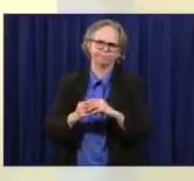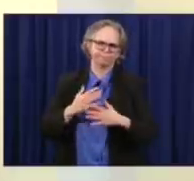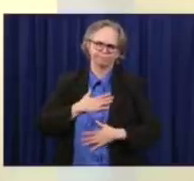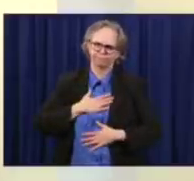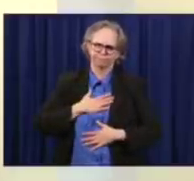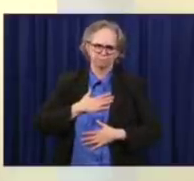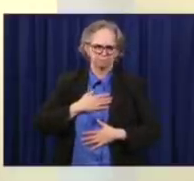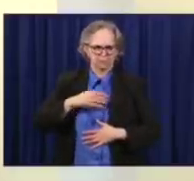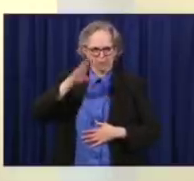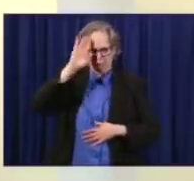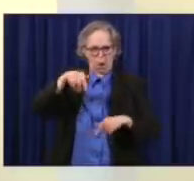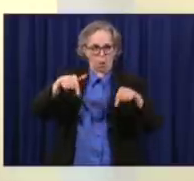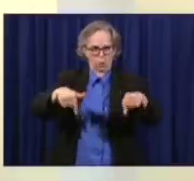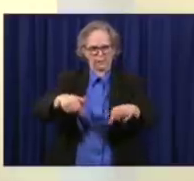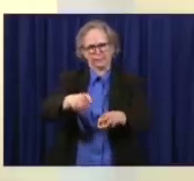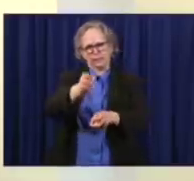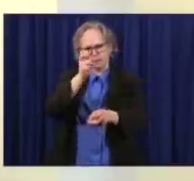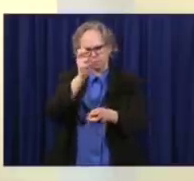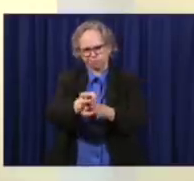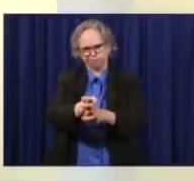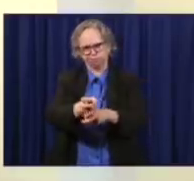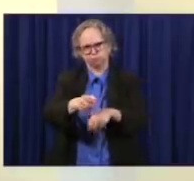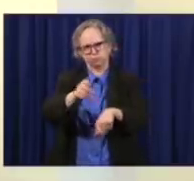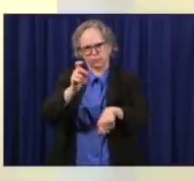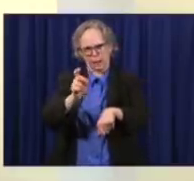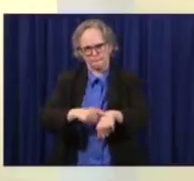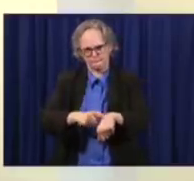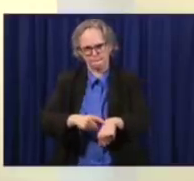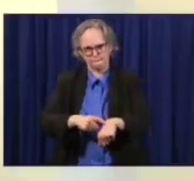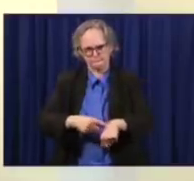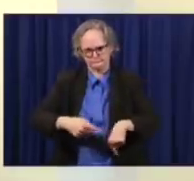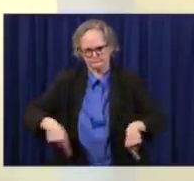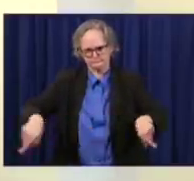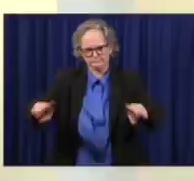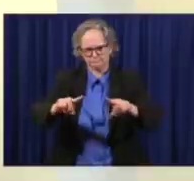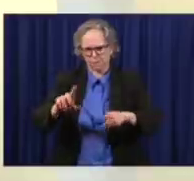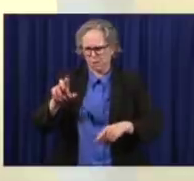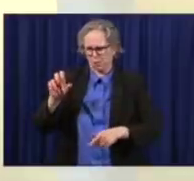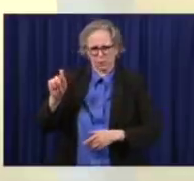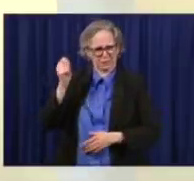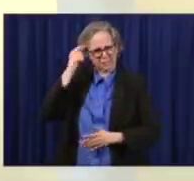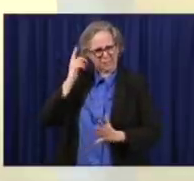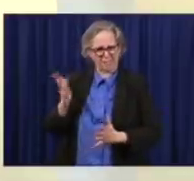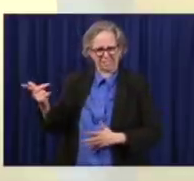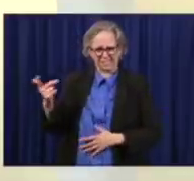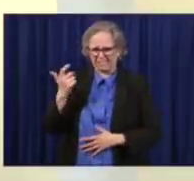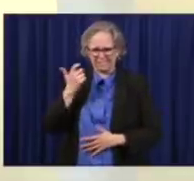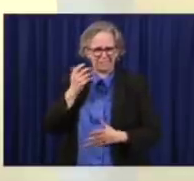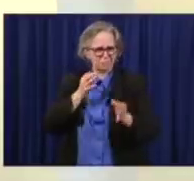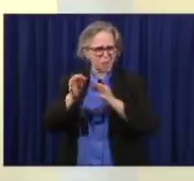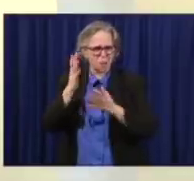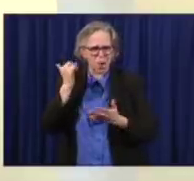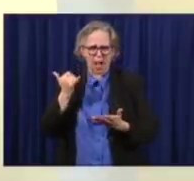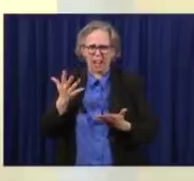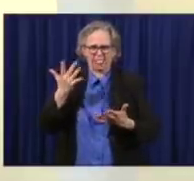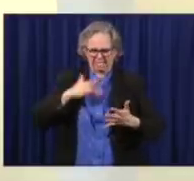be very difficult just for the reasons the lieutenant governor said. It is the uncertainty